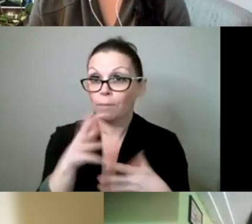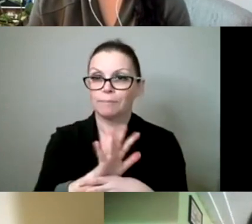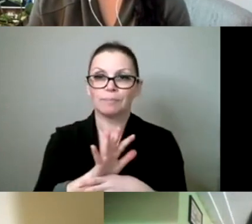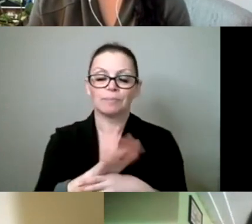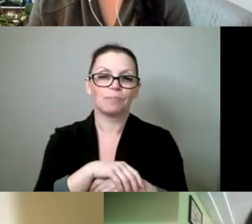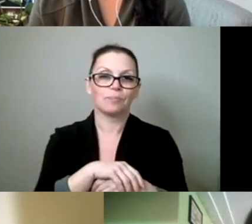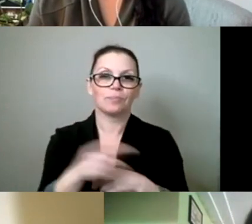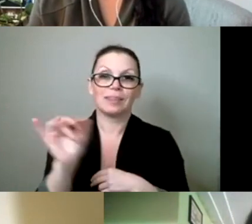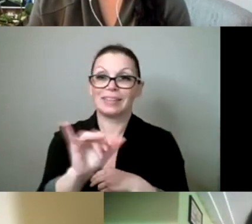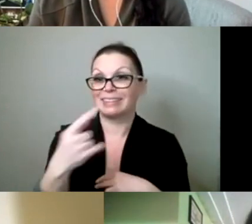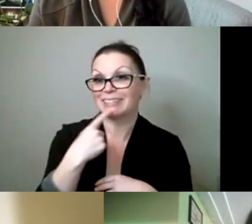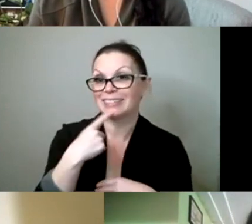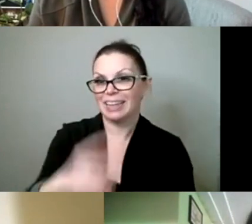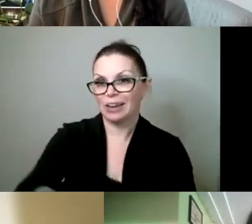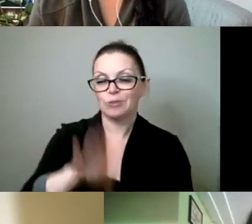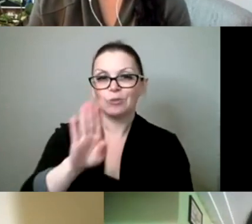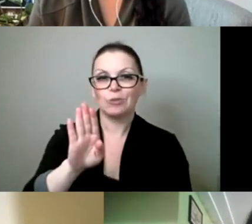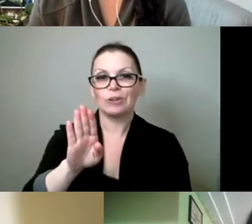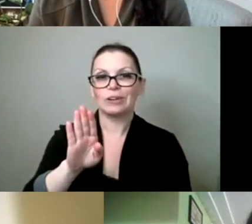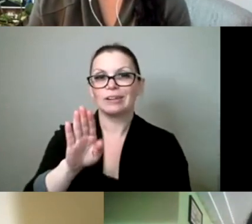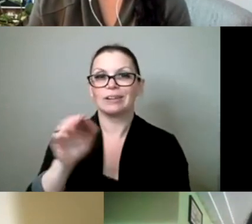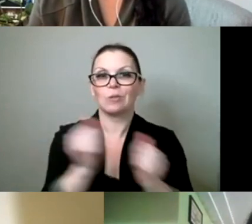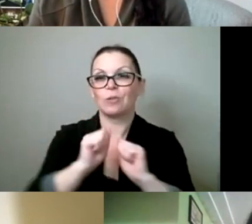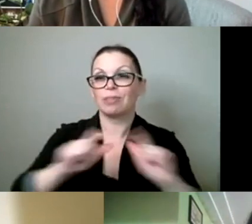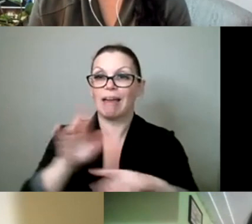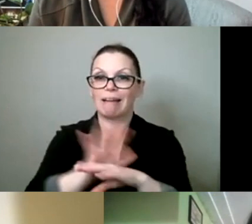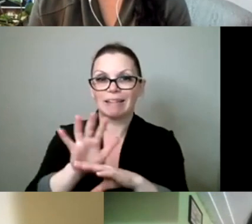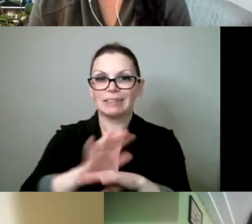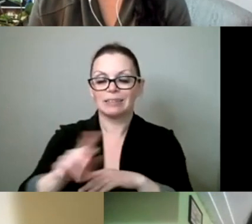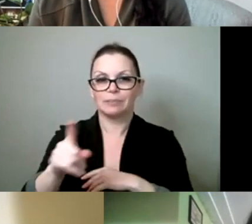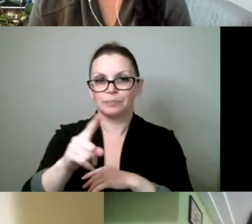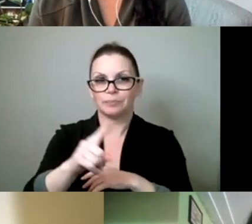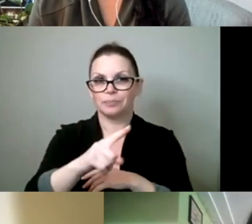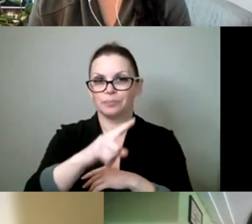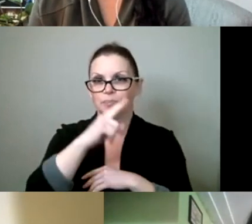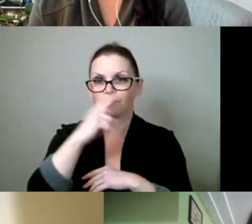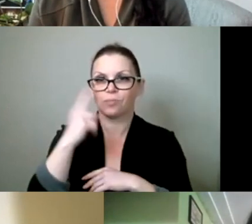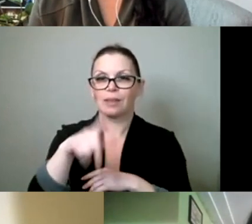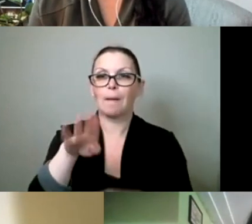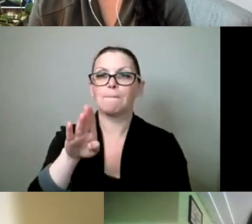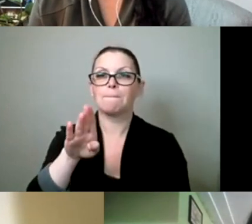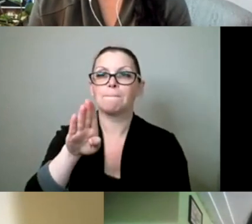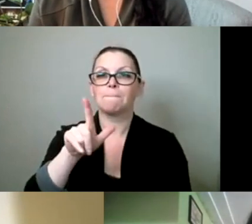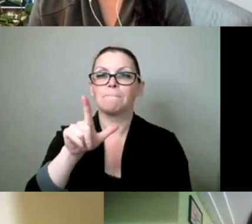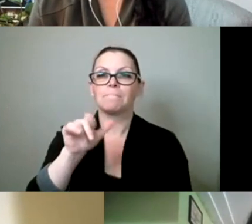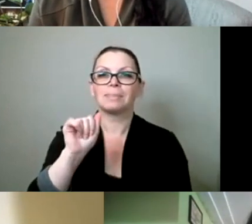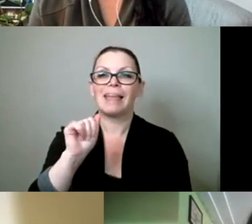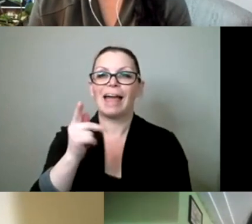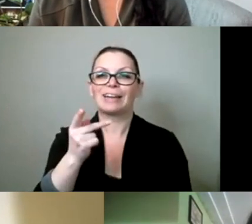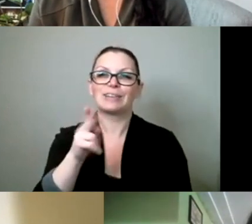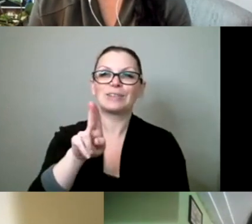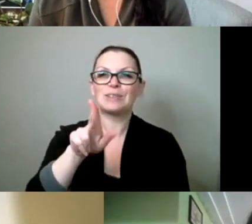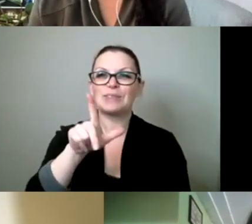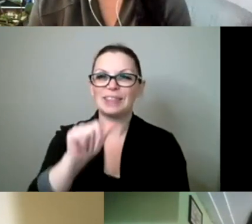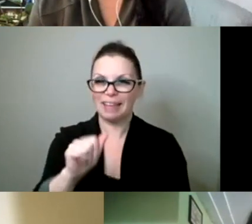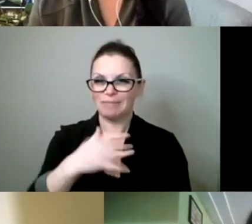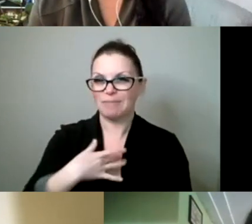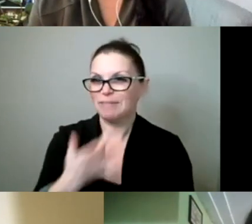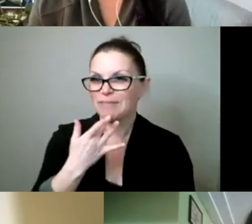Like I said, I grew up like, you know, all these movies. Blackula was probably my favorite movie growing up. But